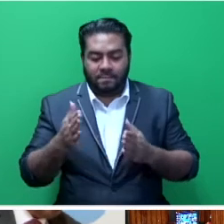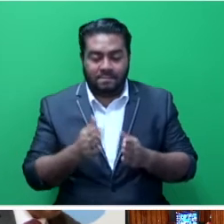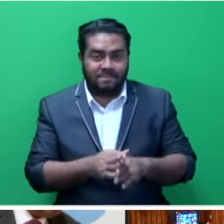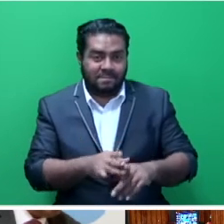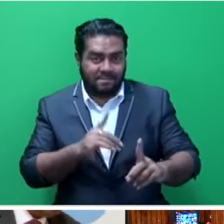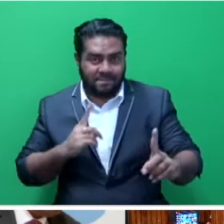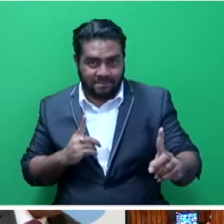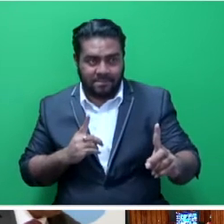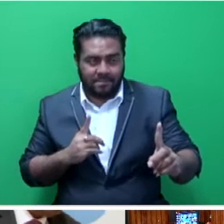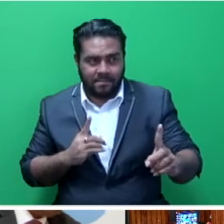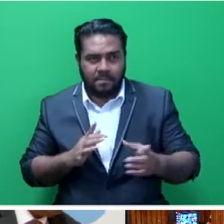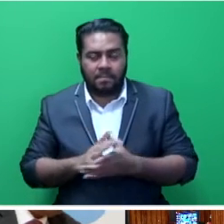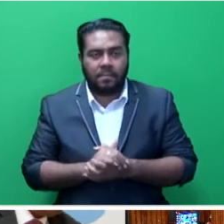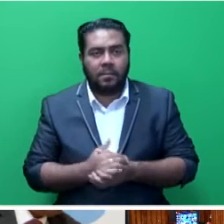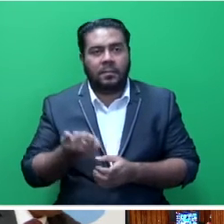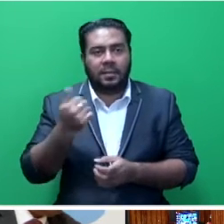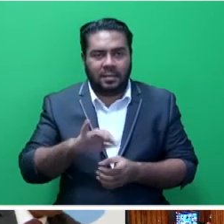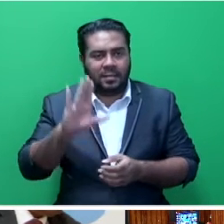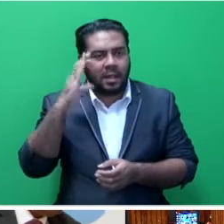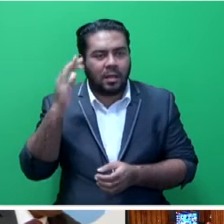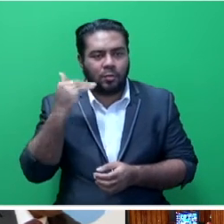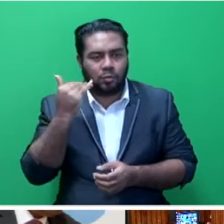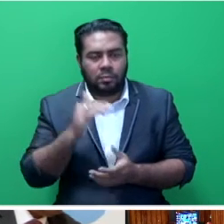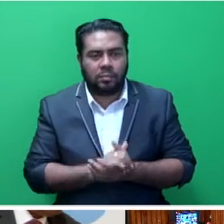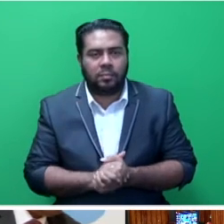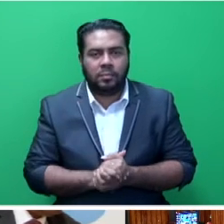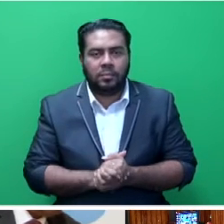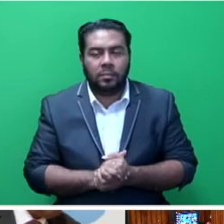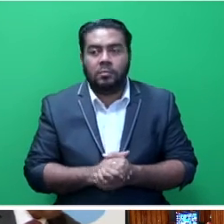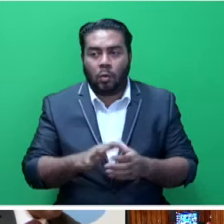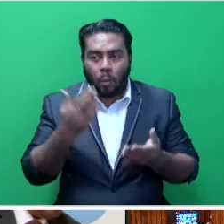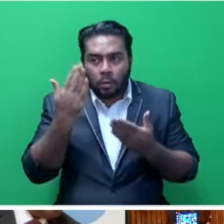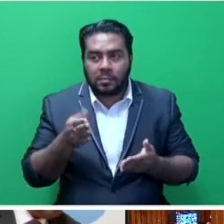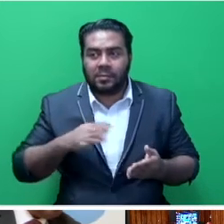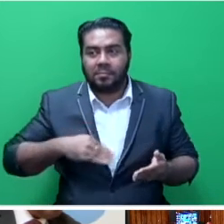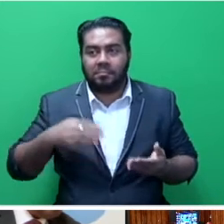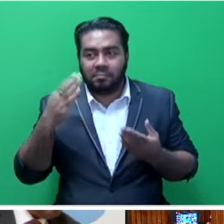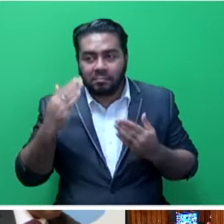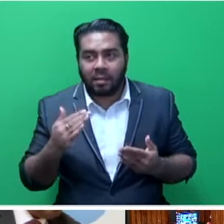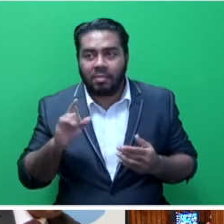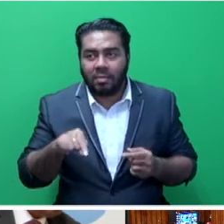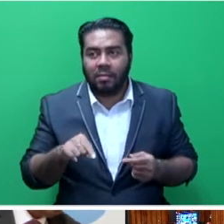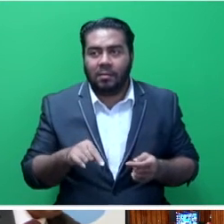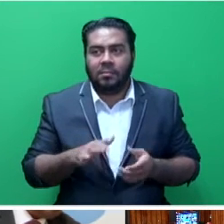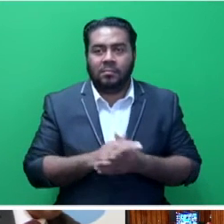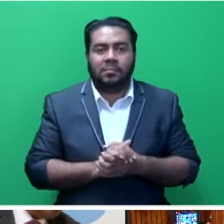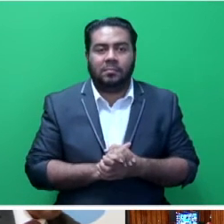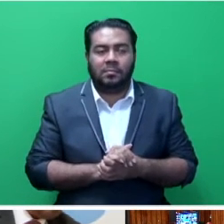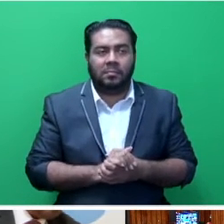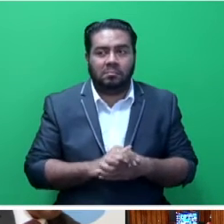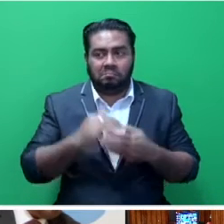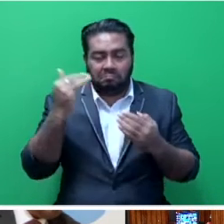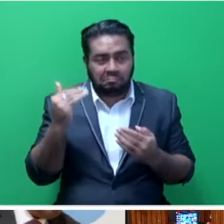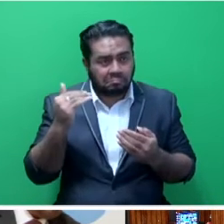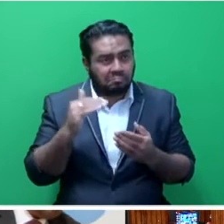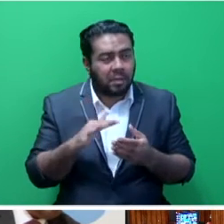distancing in classrooms or outside classrooms. Honourable Speaker, that is very briefly the framework as it is,